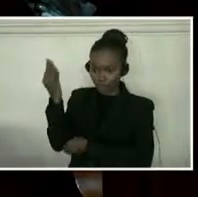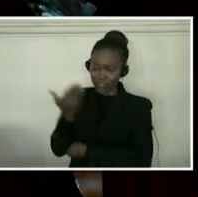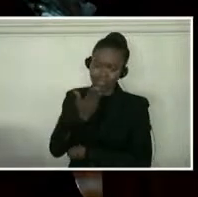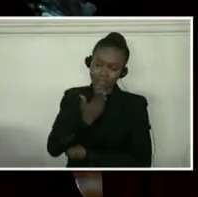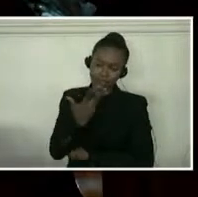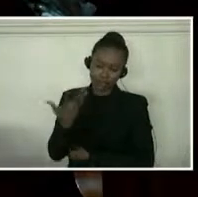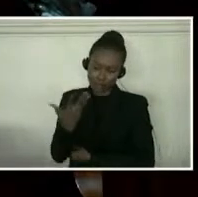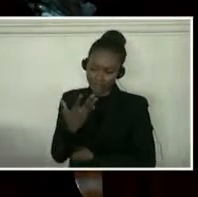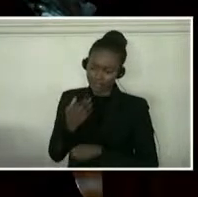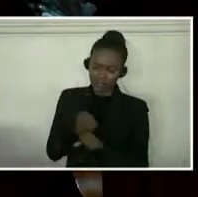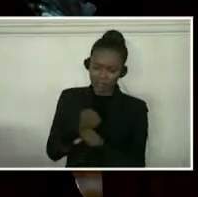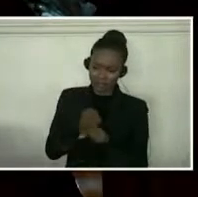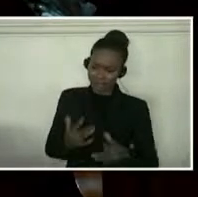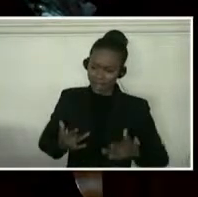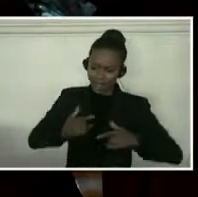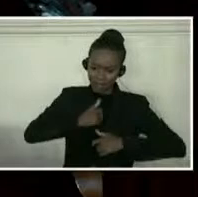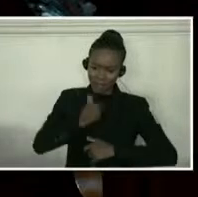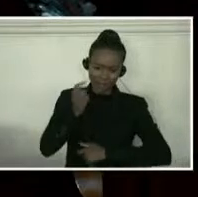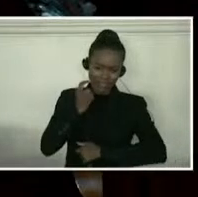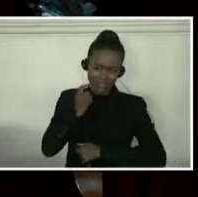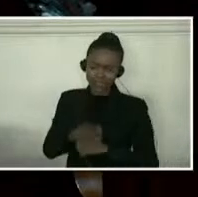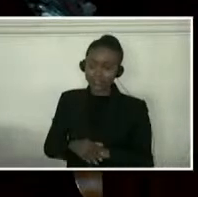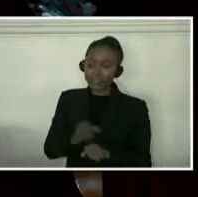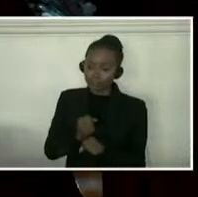abandoned at